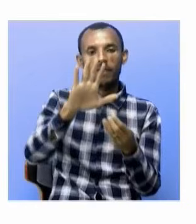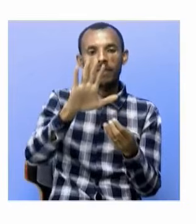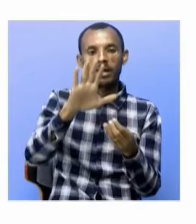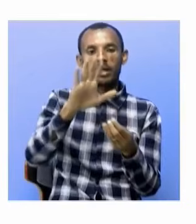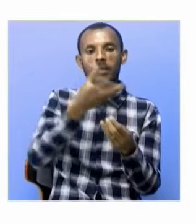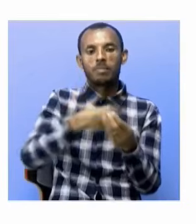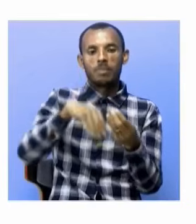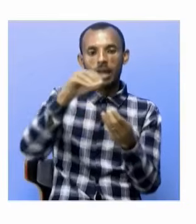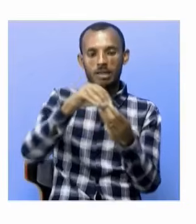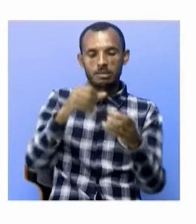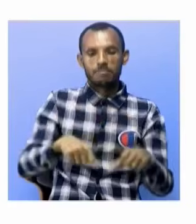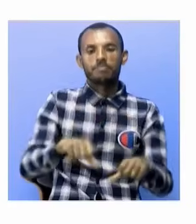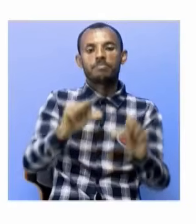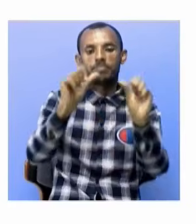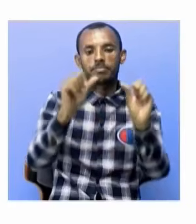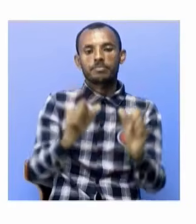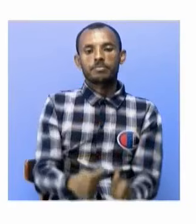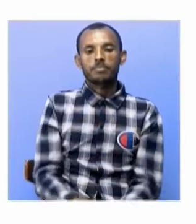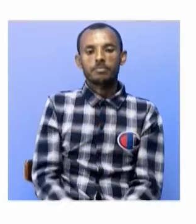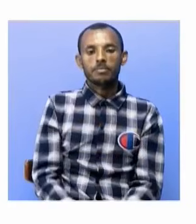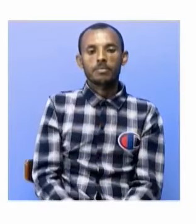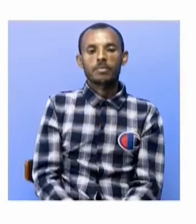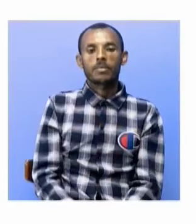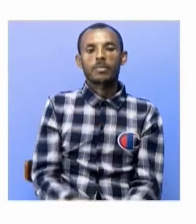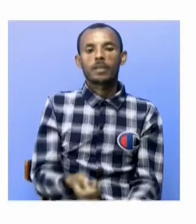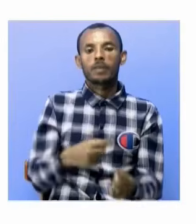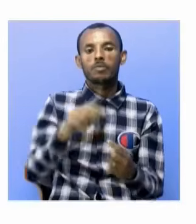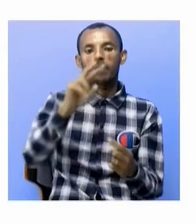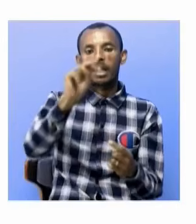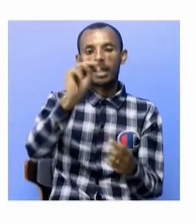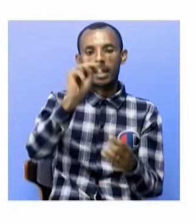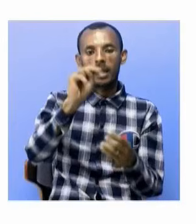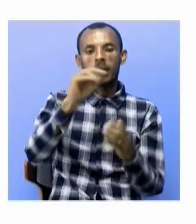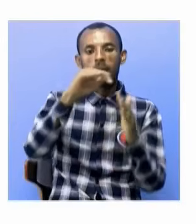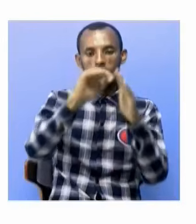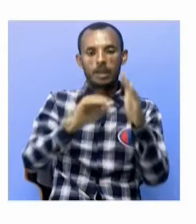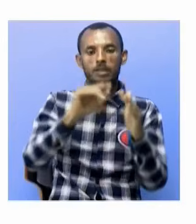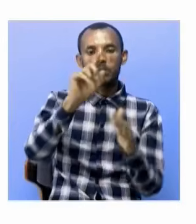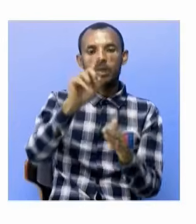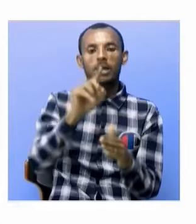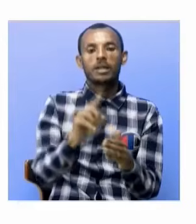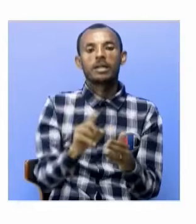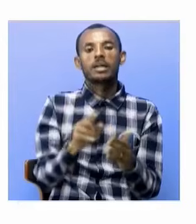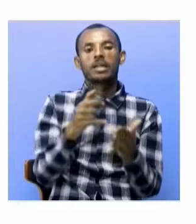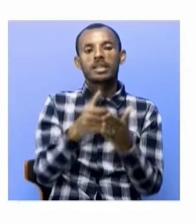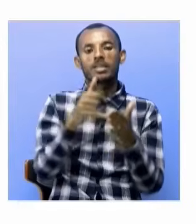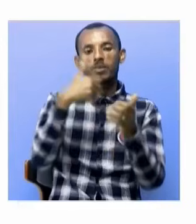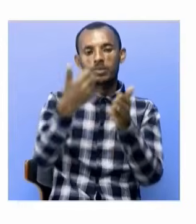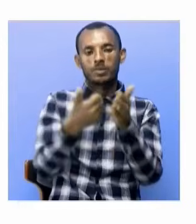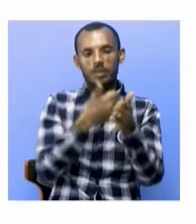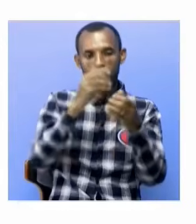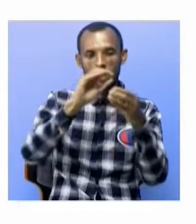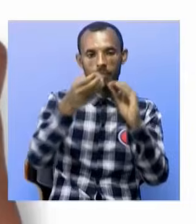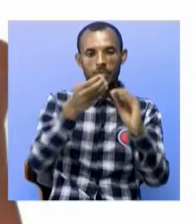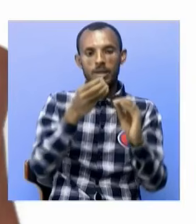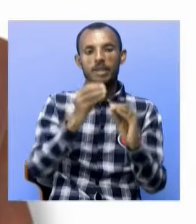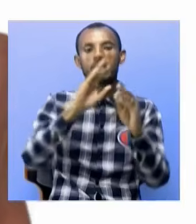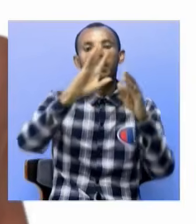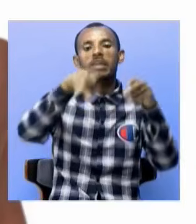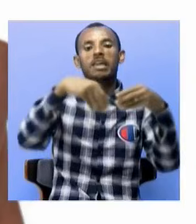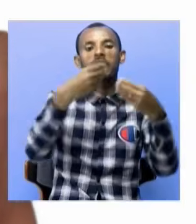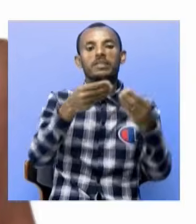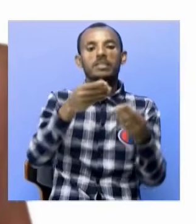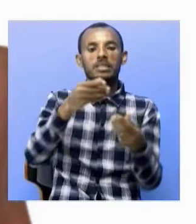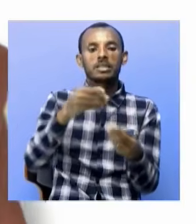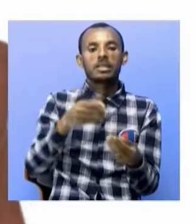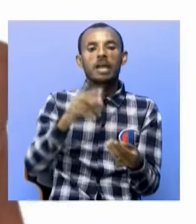and so on, up to 2n minus 1. The sum of this consecutive odd number gives us